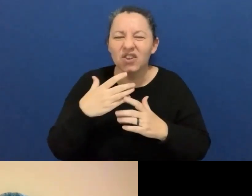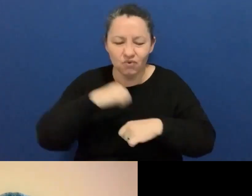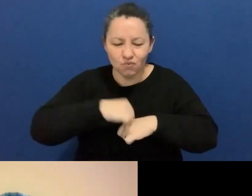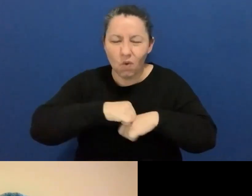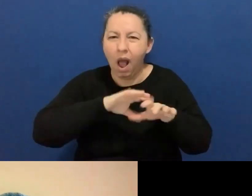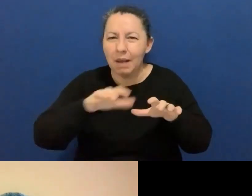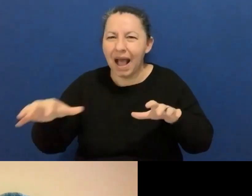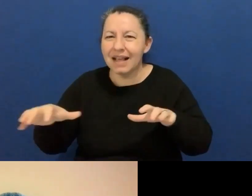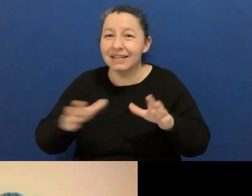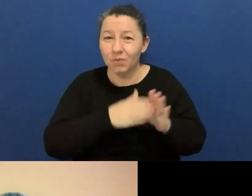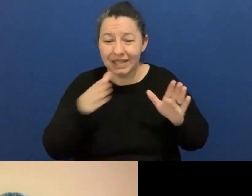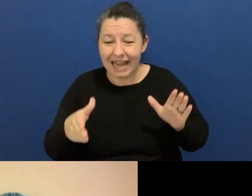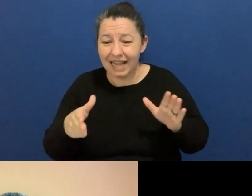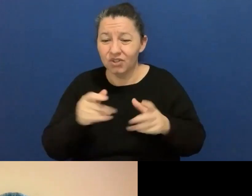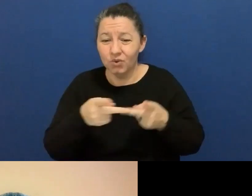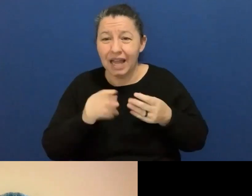site five that